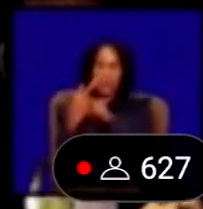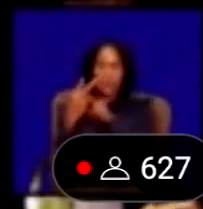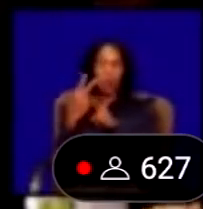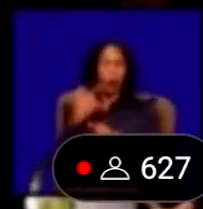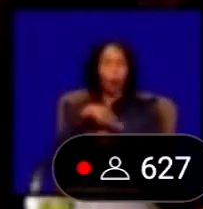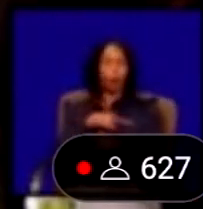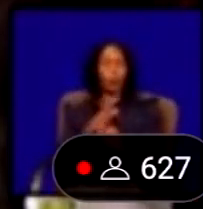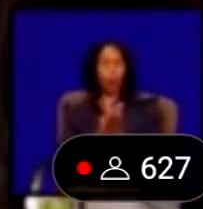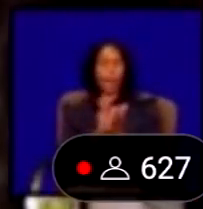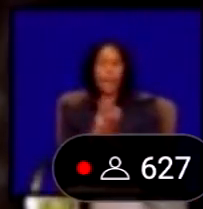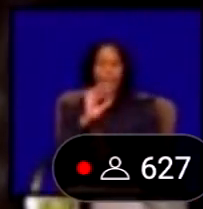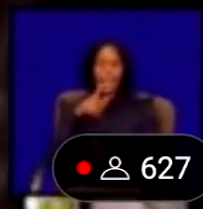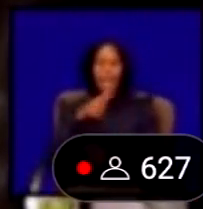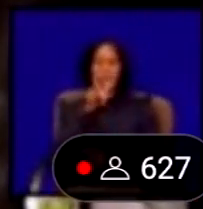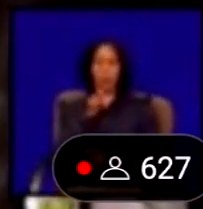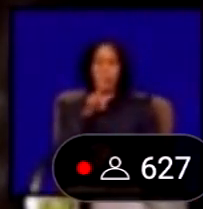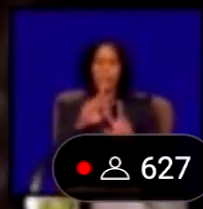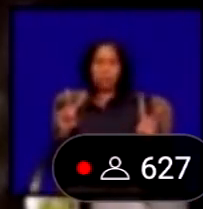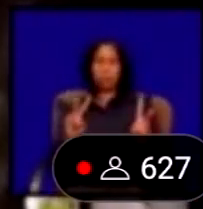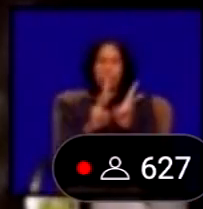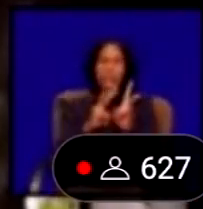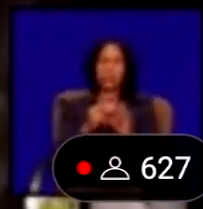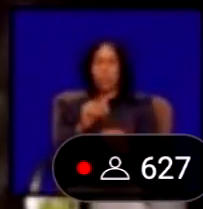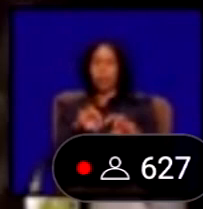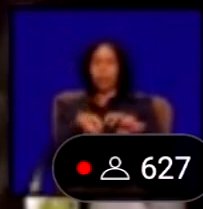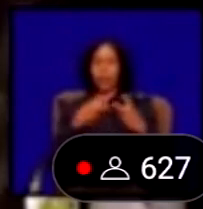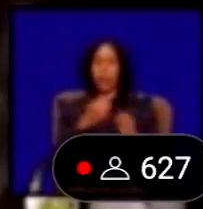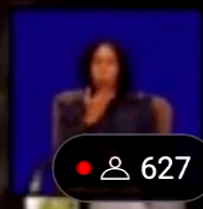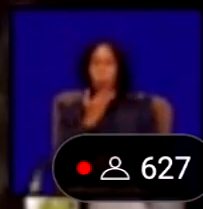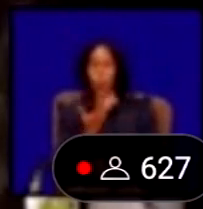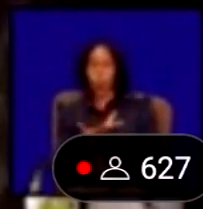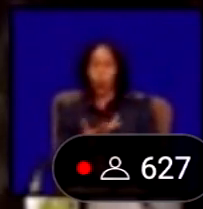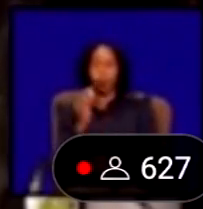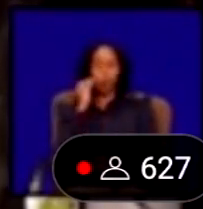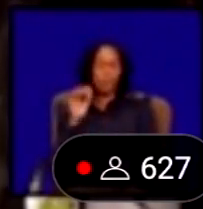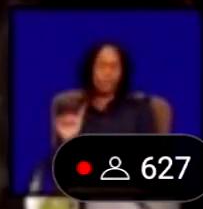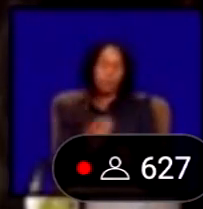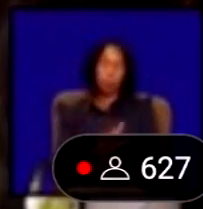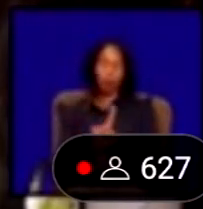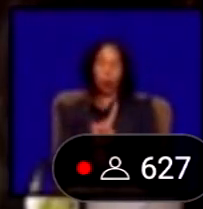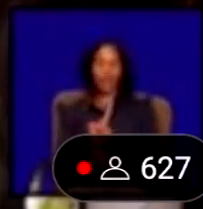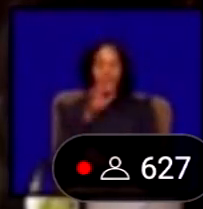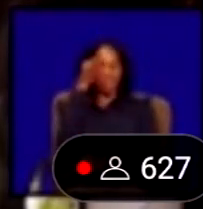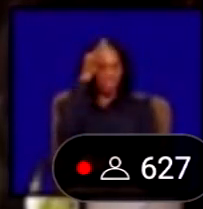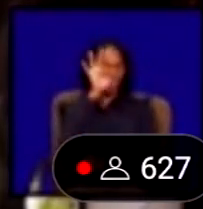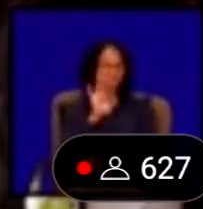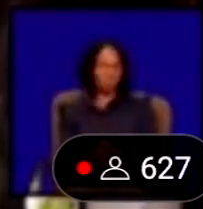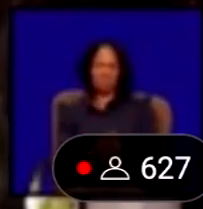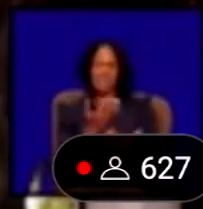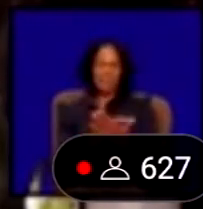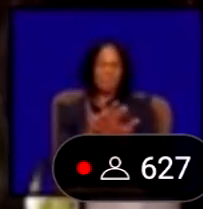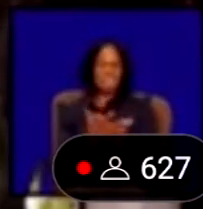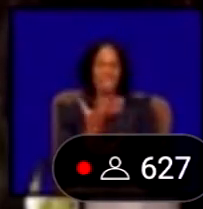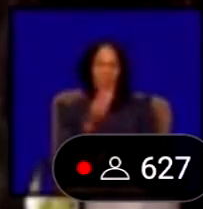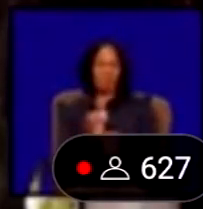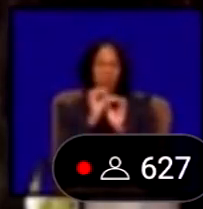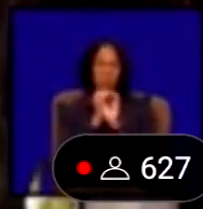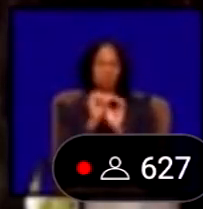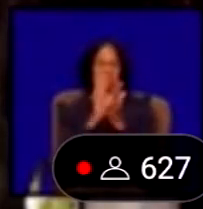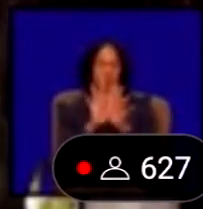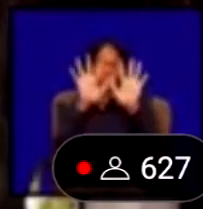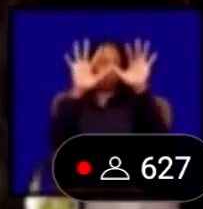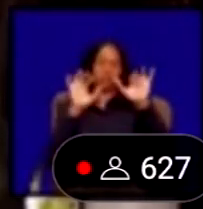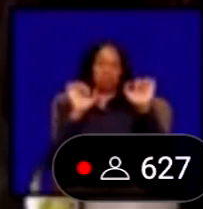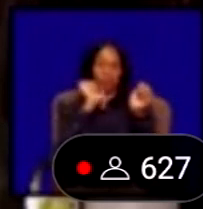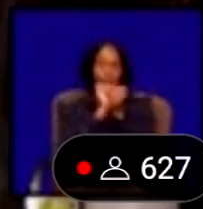victim. And they do this fully knowing that the state has got no capacity to catch them.